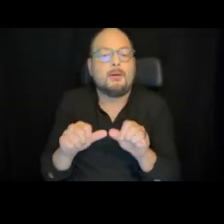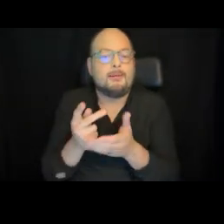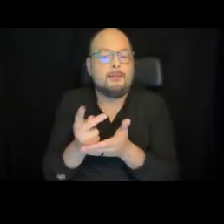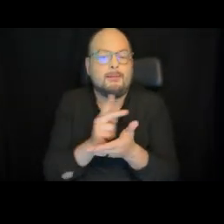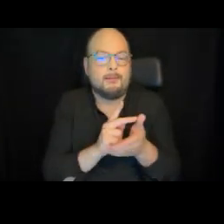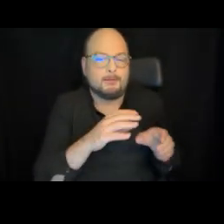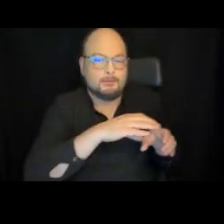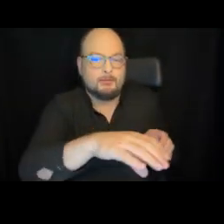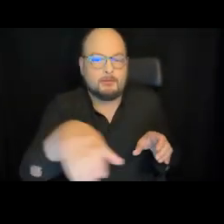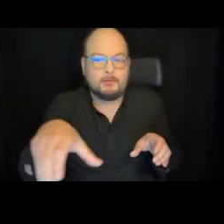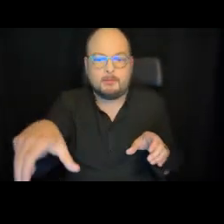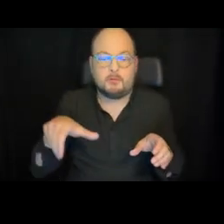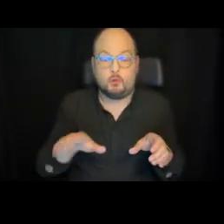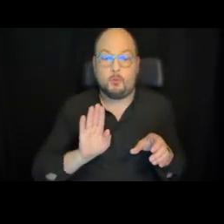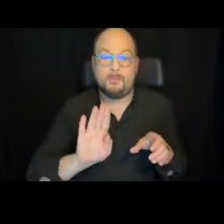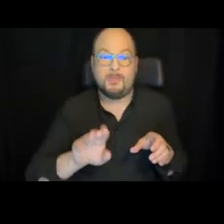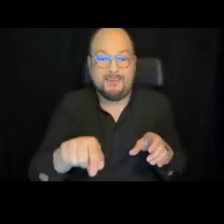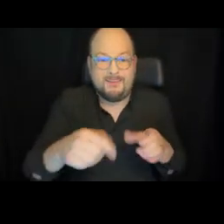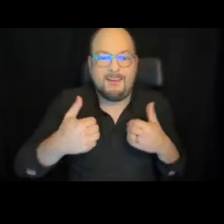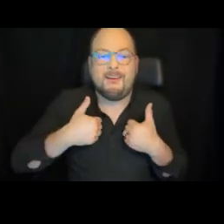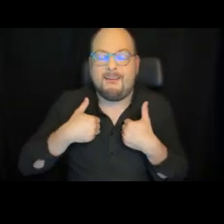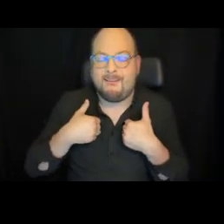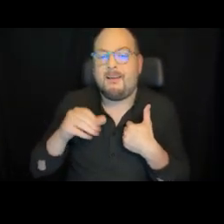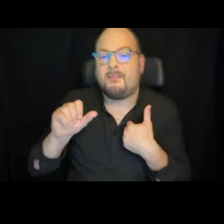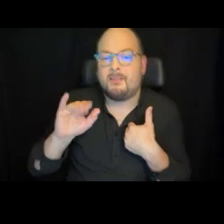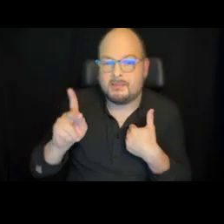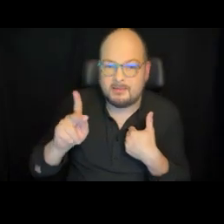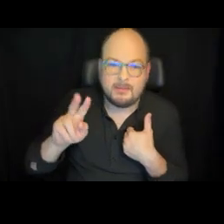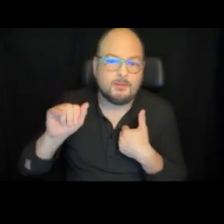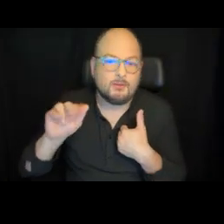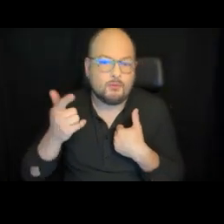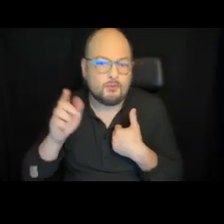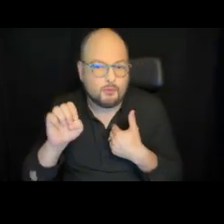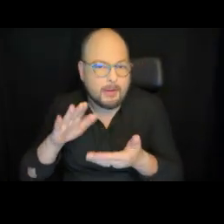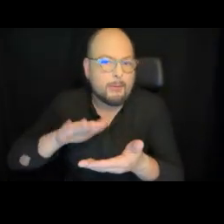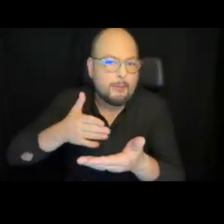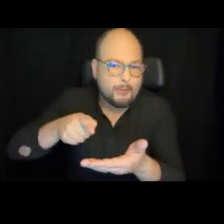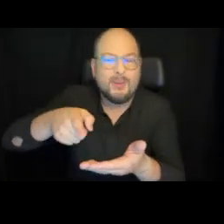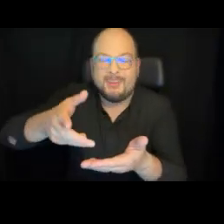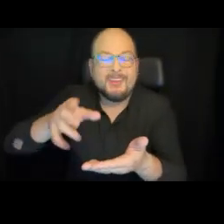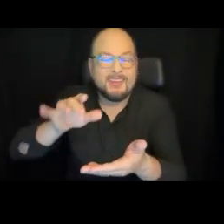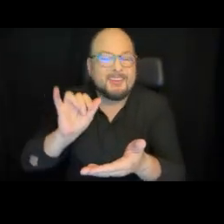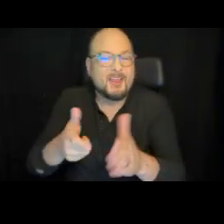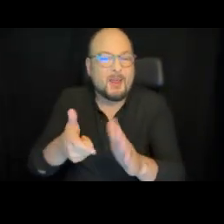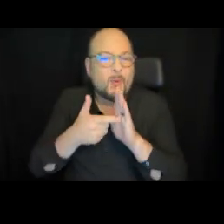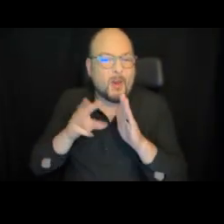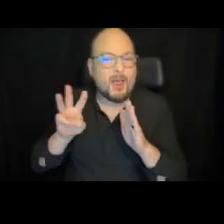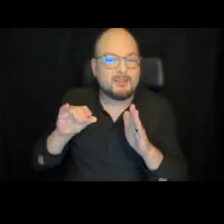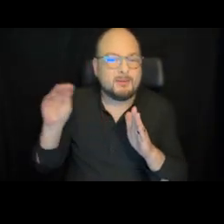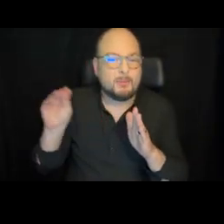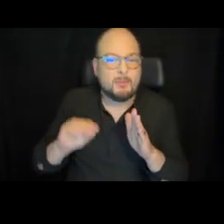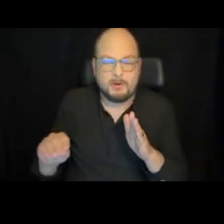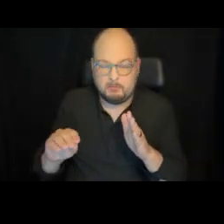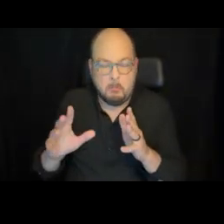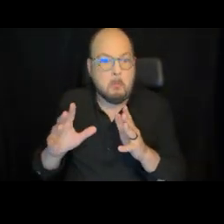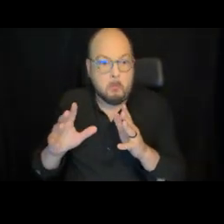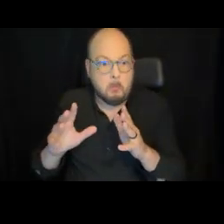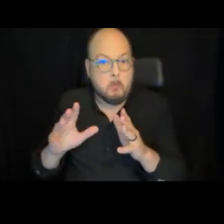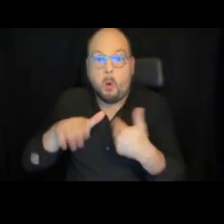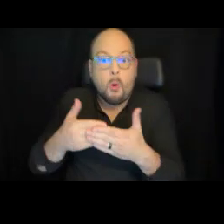a sink, range, or cooktop at its base. And everyone got that correct. 100%. Yay,